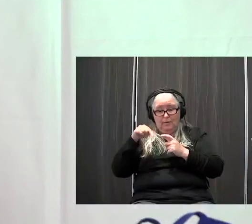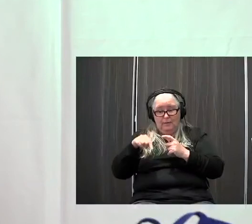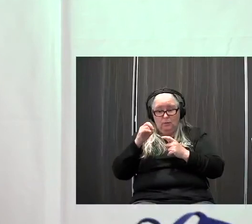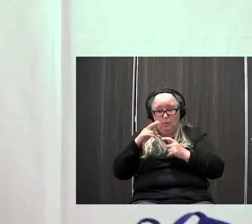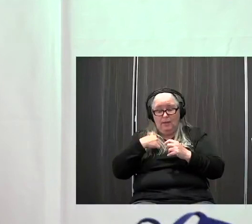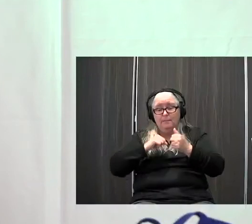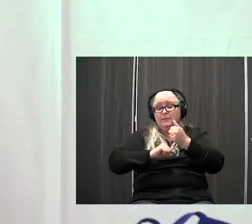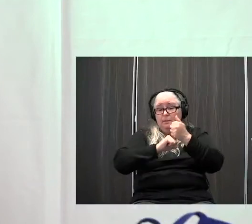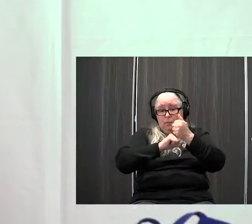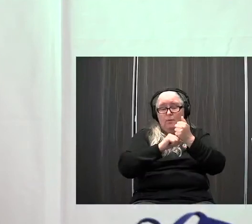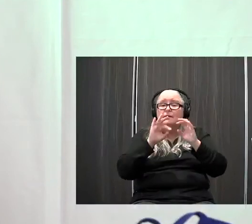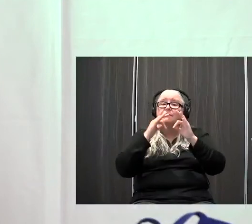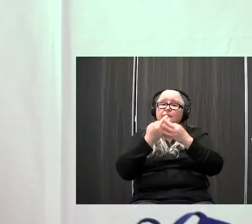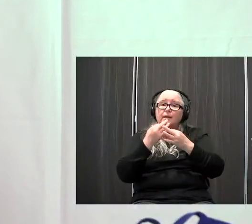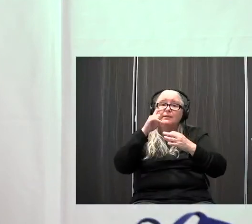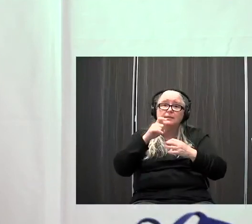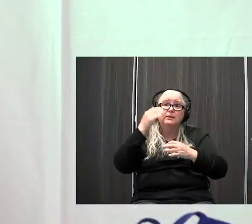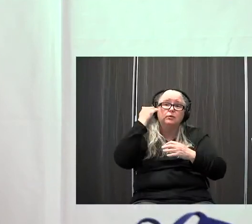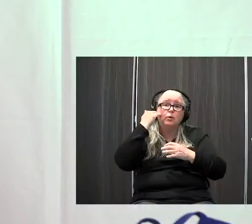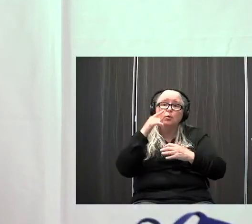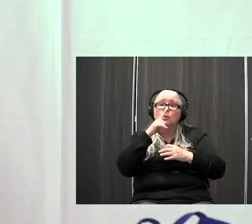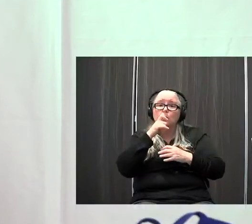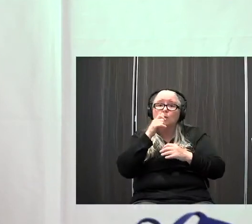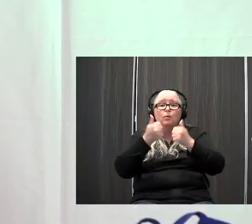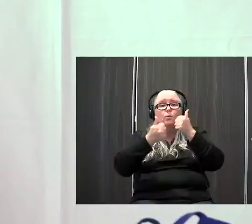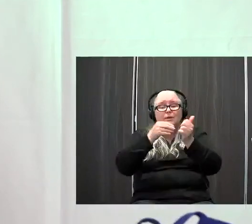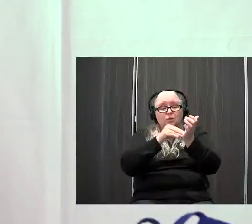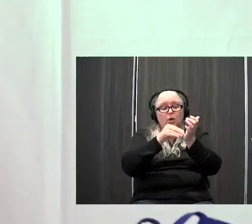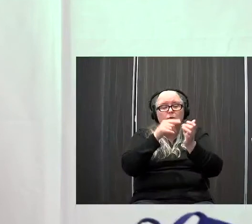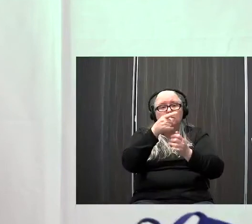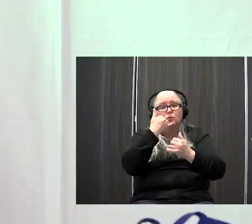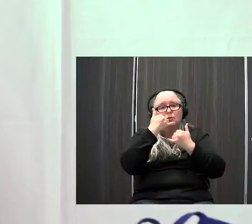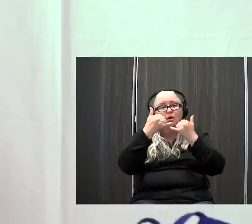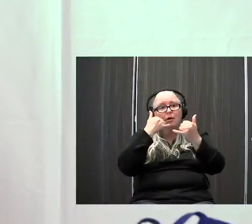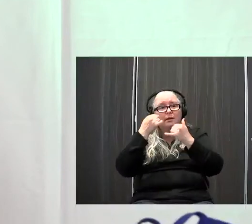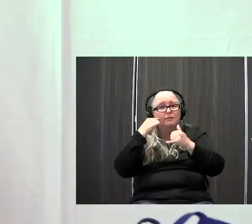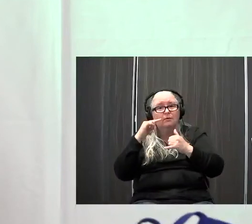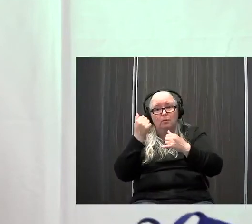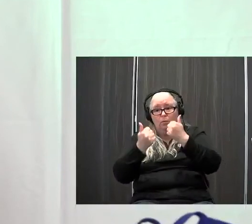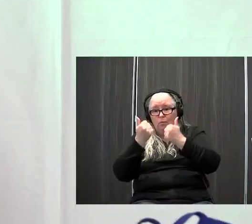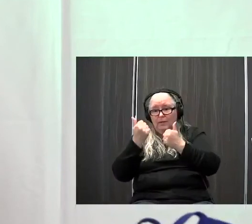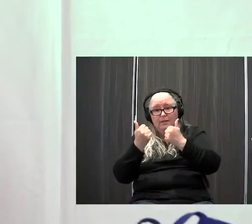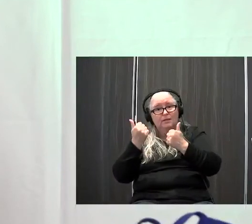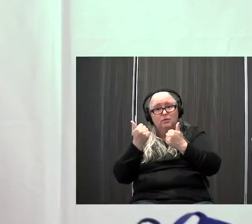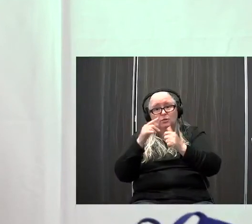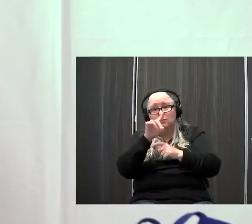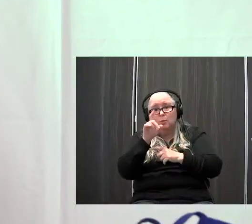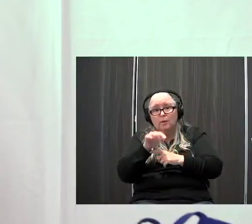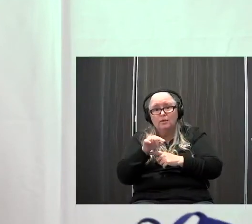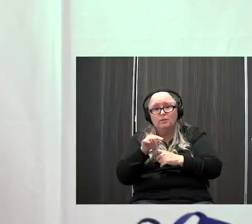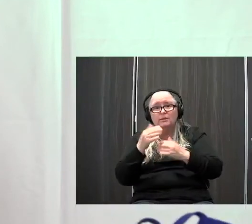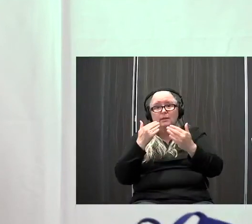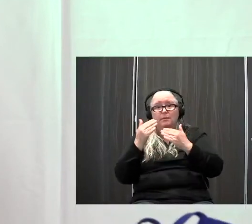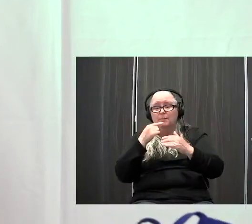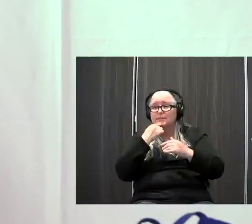And so families really need to know who they're calling for what. Mm-hmm. And now we have also kind of health portals, so people might ask questions. Hey, this was